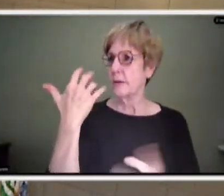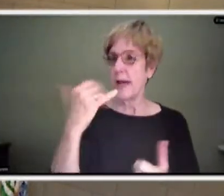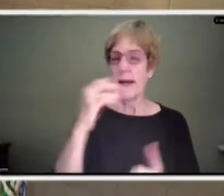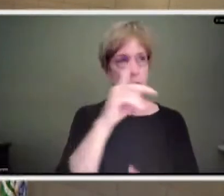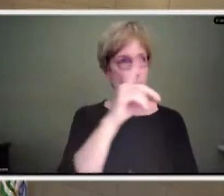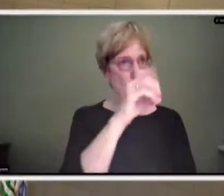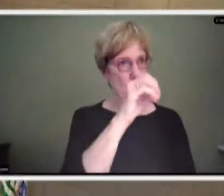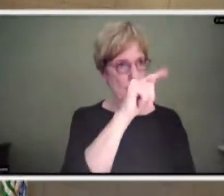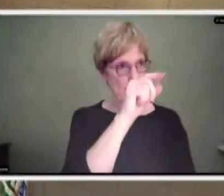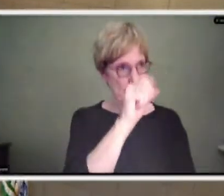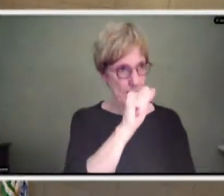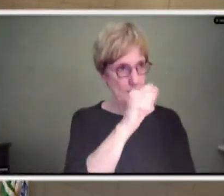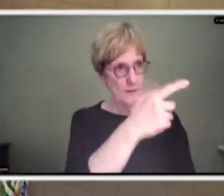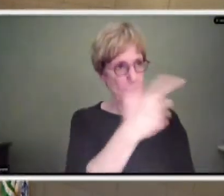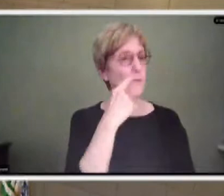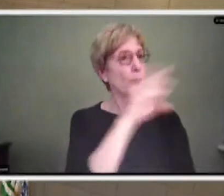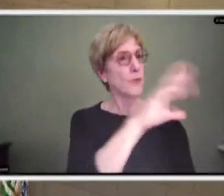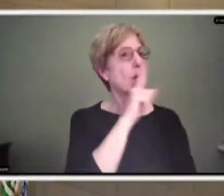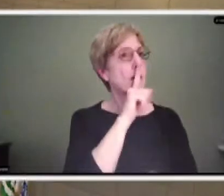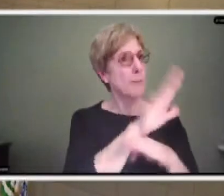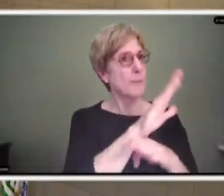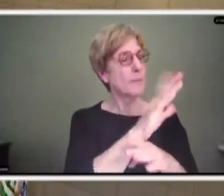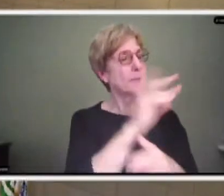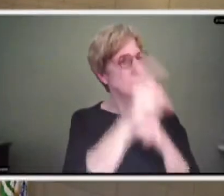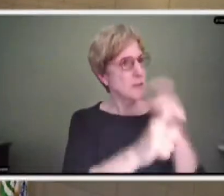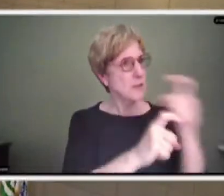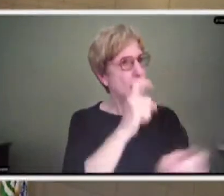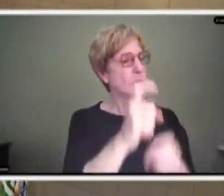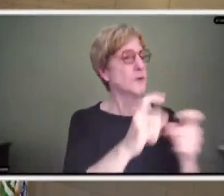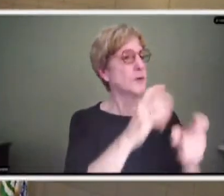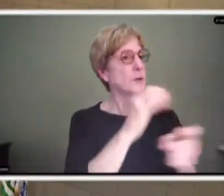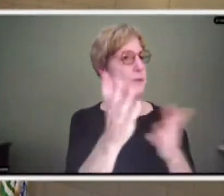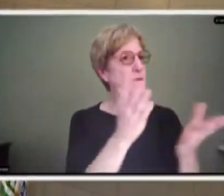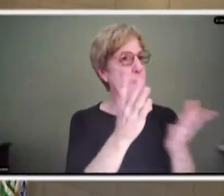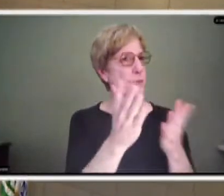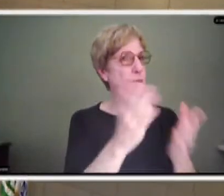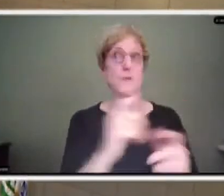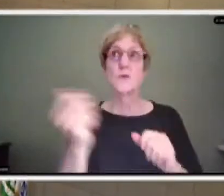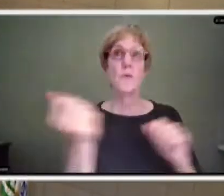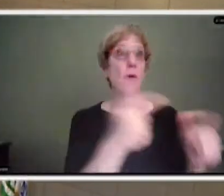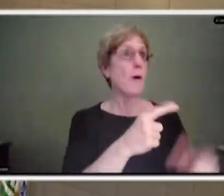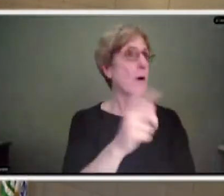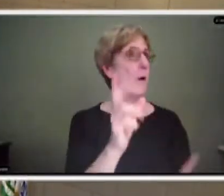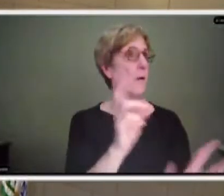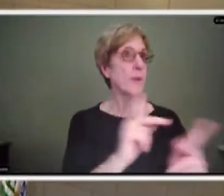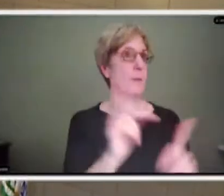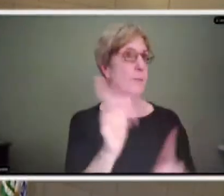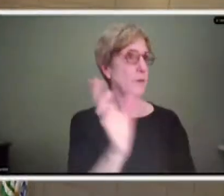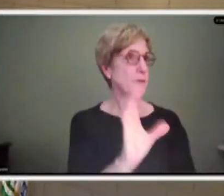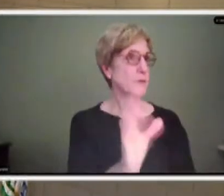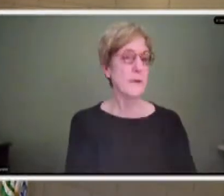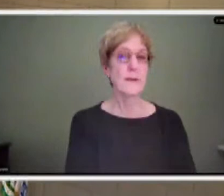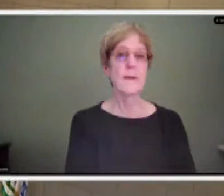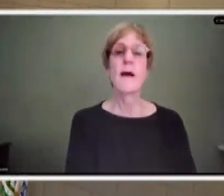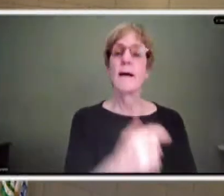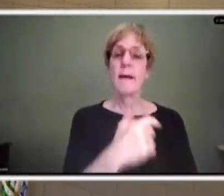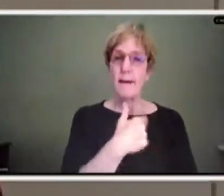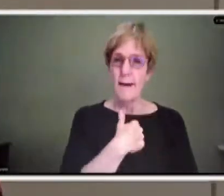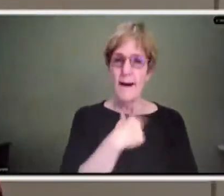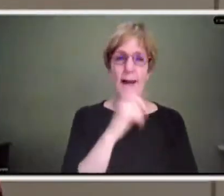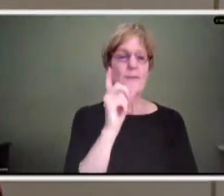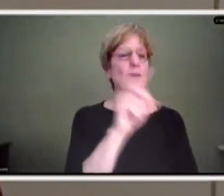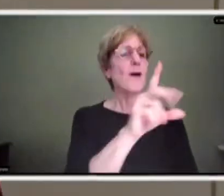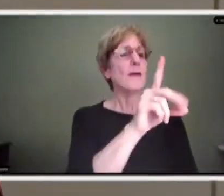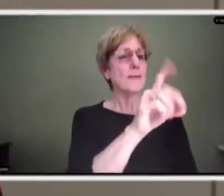Theta for your commitment to scholarship and service to all Charlotteans. I, of course, have been to the Delta House,